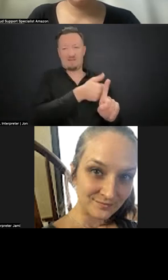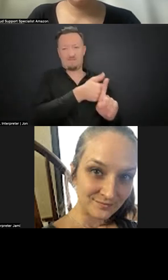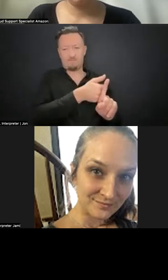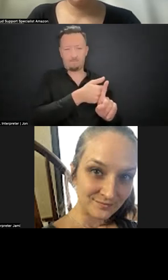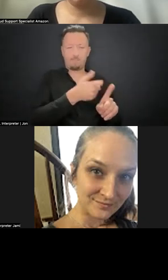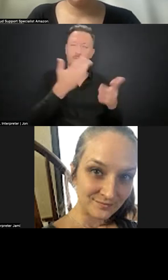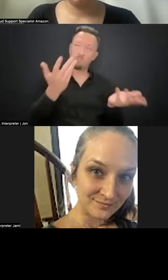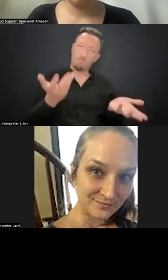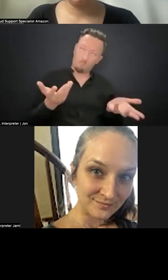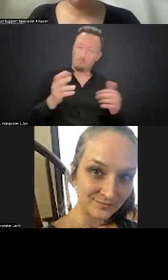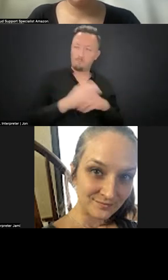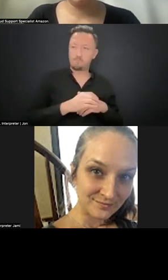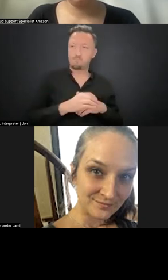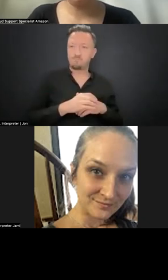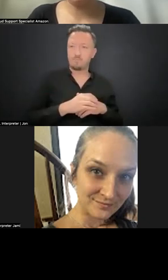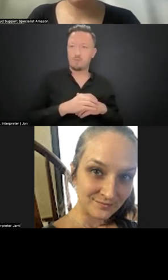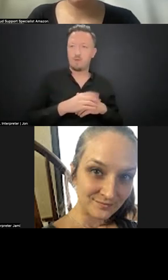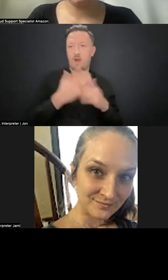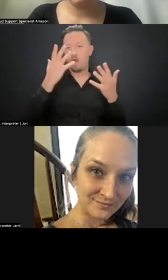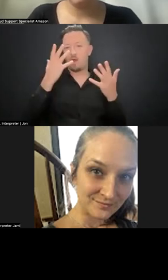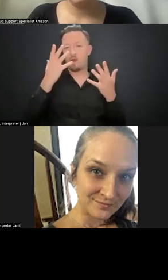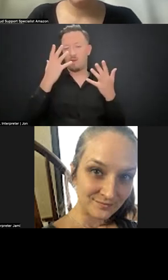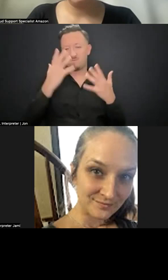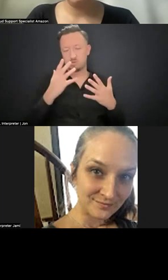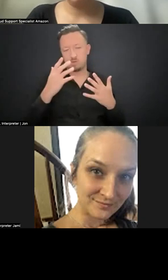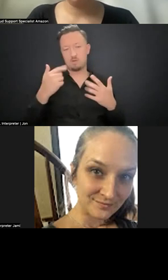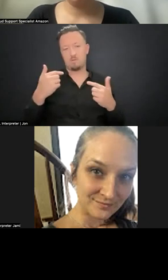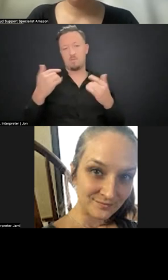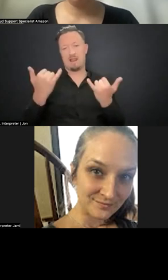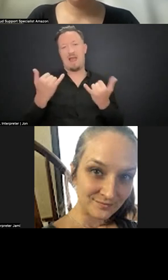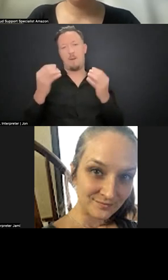The trend, unfortunately, is on the software side.